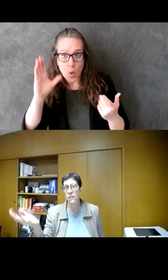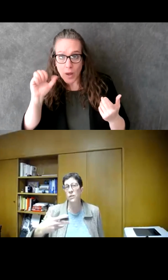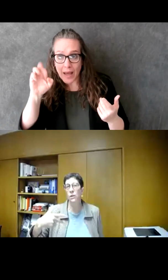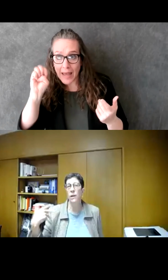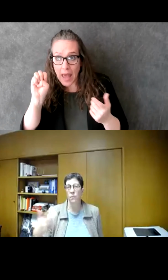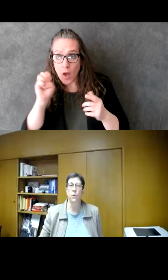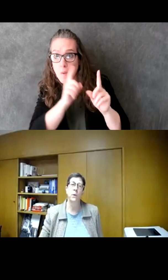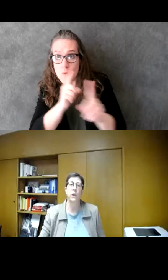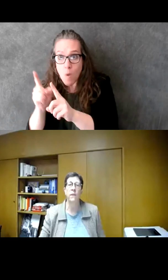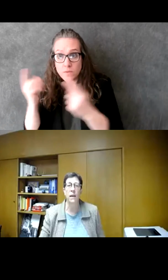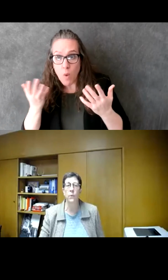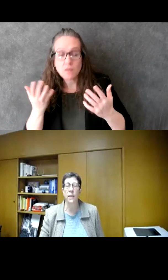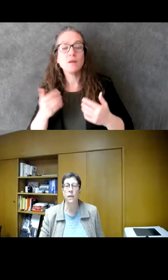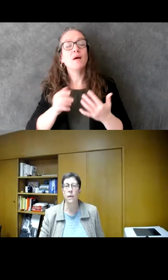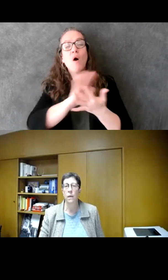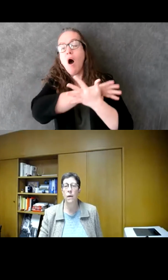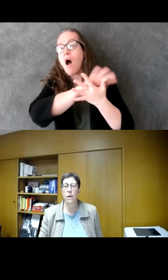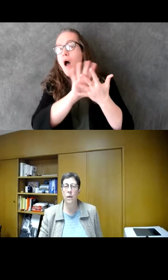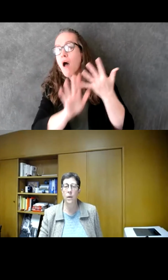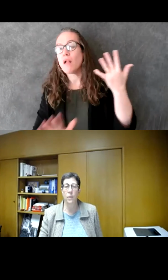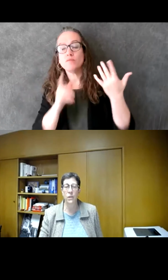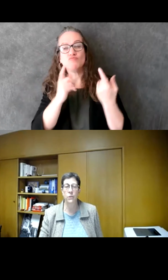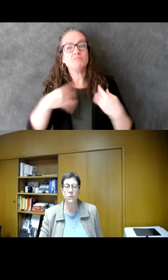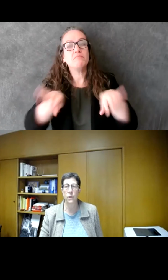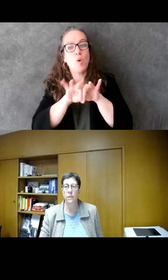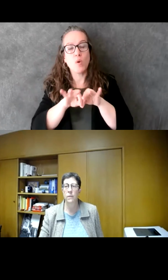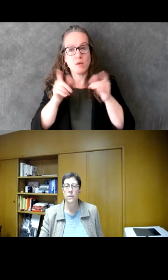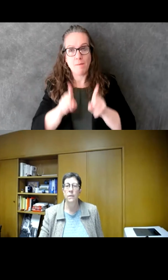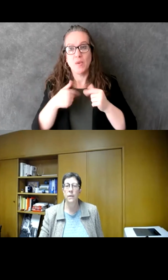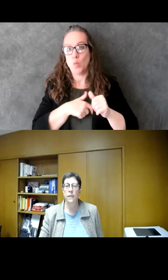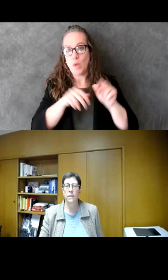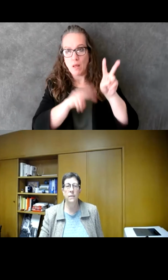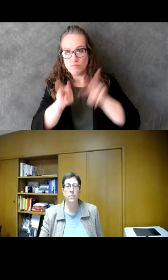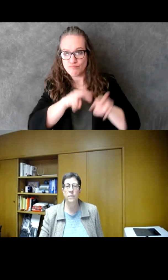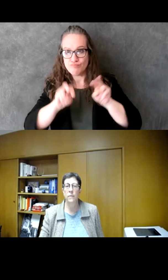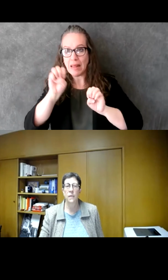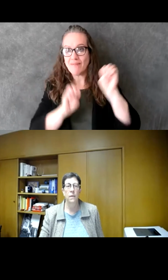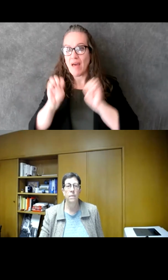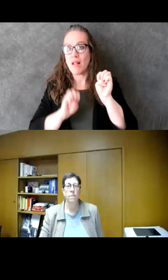of these things are helpful when we're evaluating a pressure sore. And